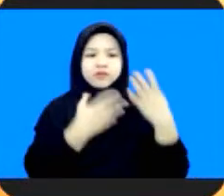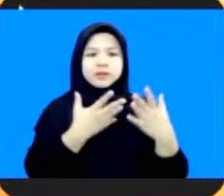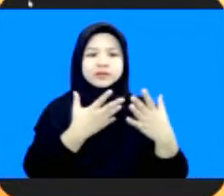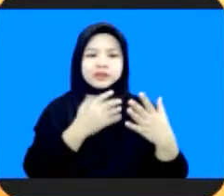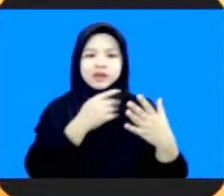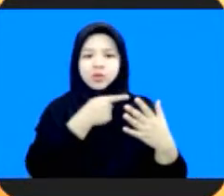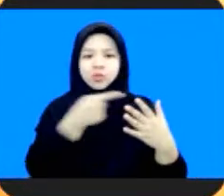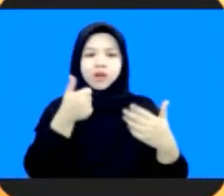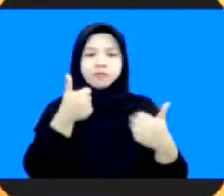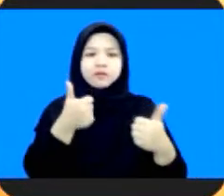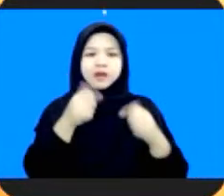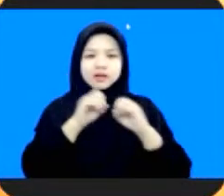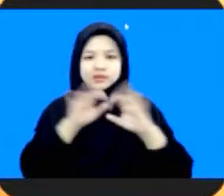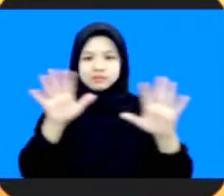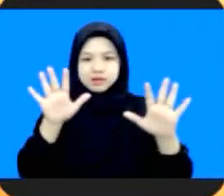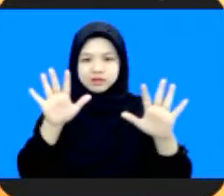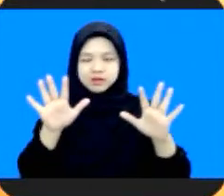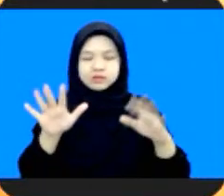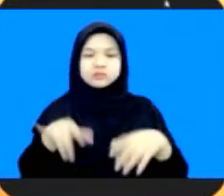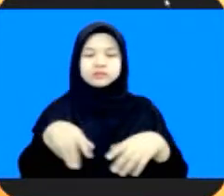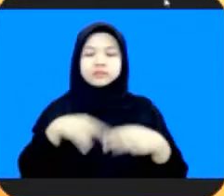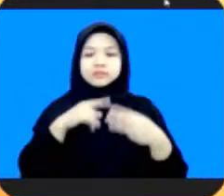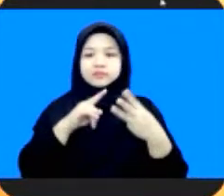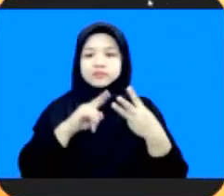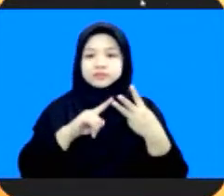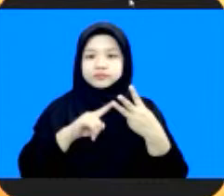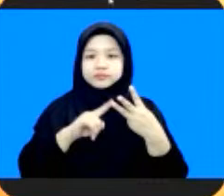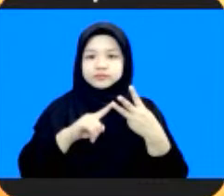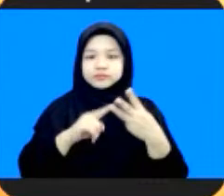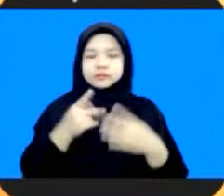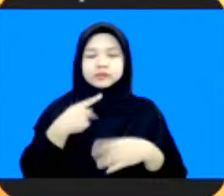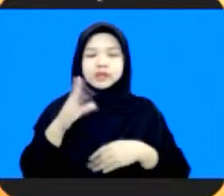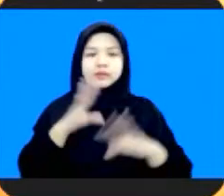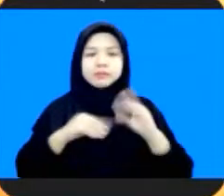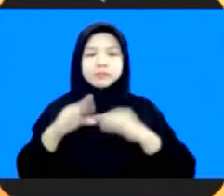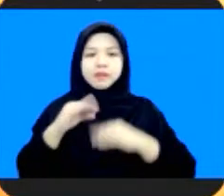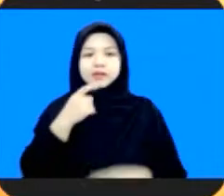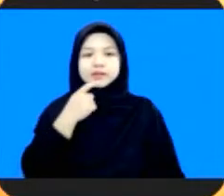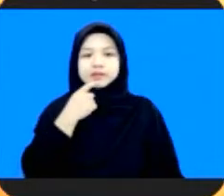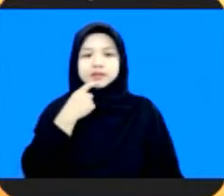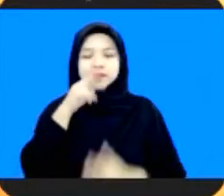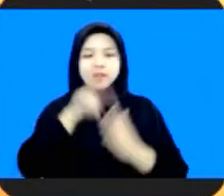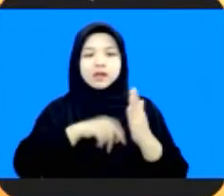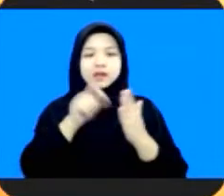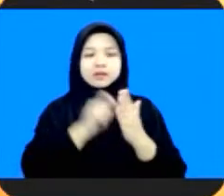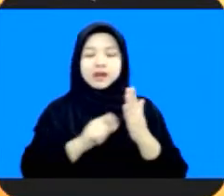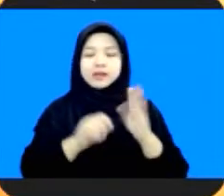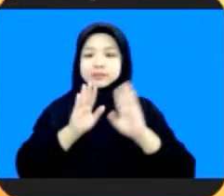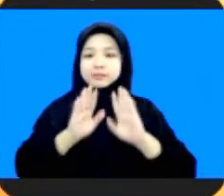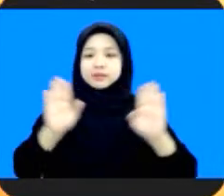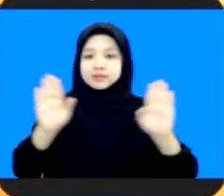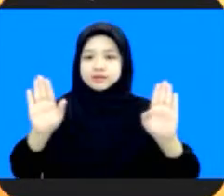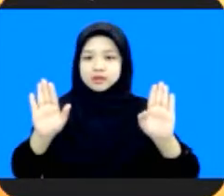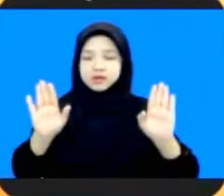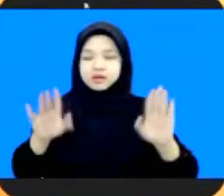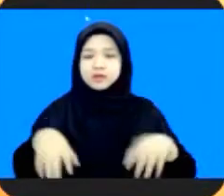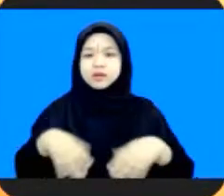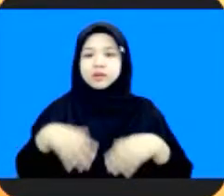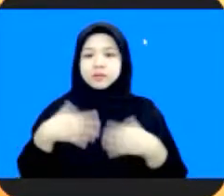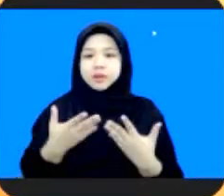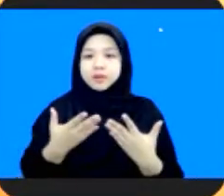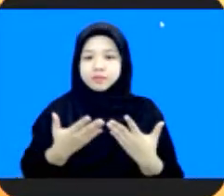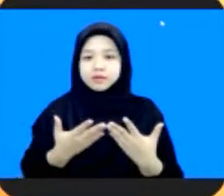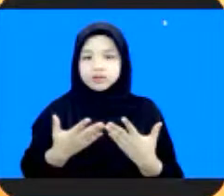topic. When we talk about media literacy, how about make people to have science literacy to ask why and find the